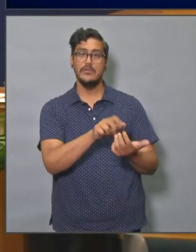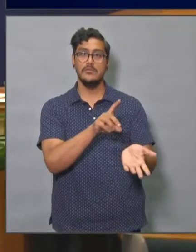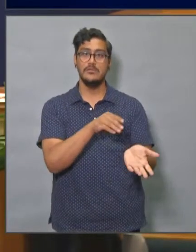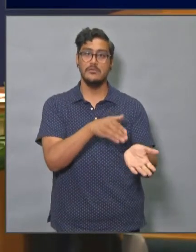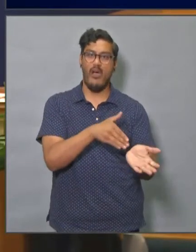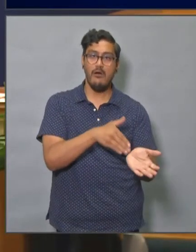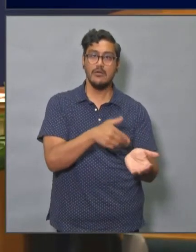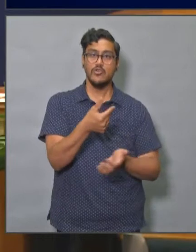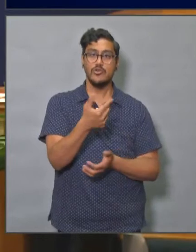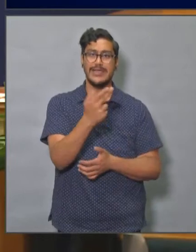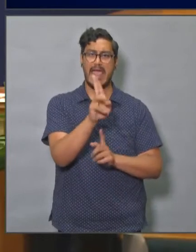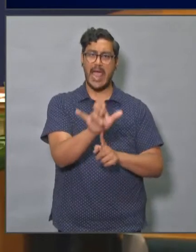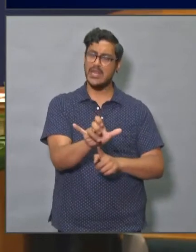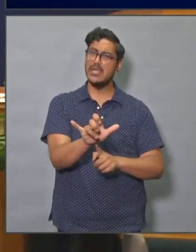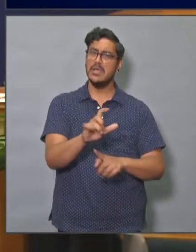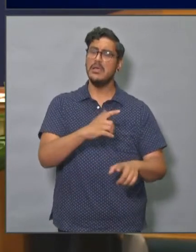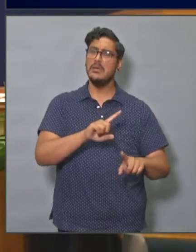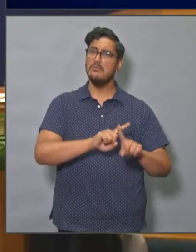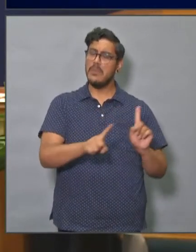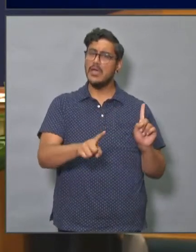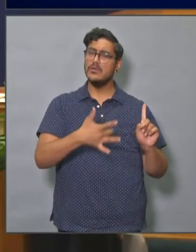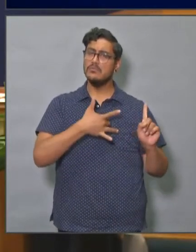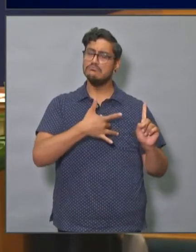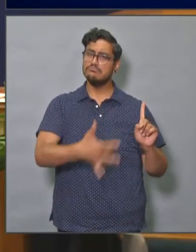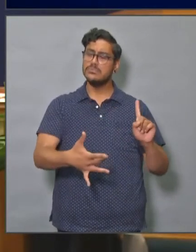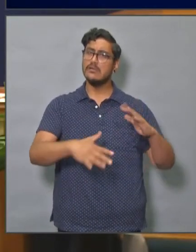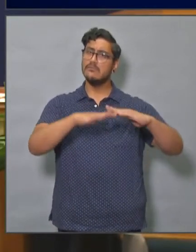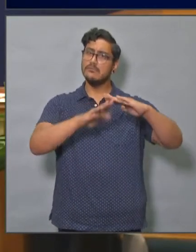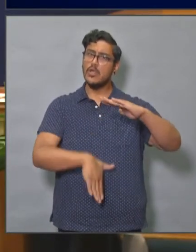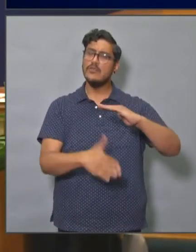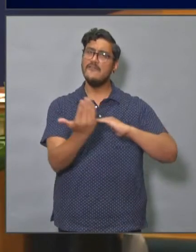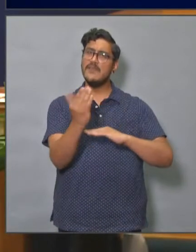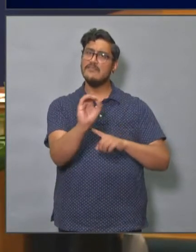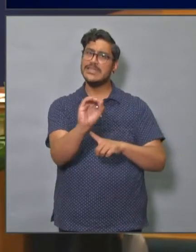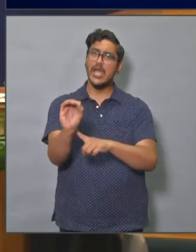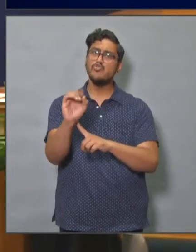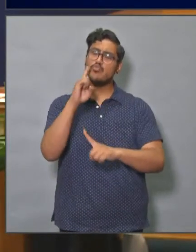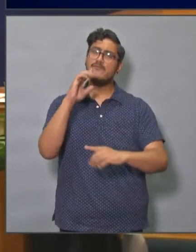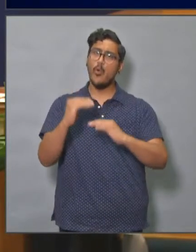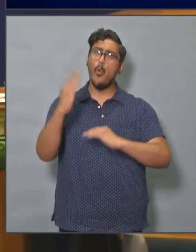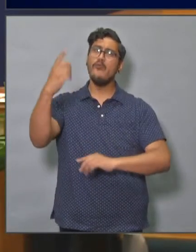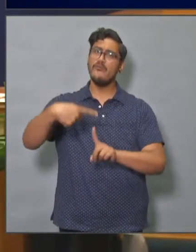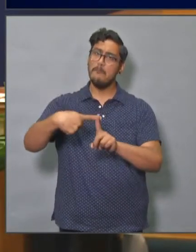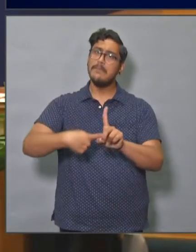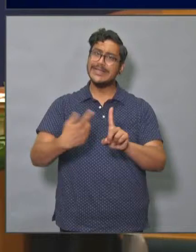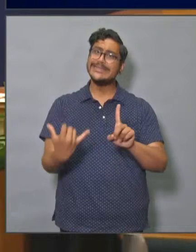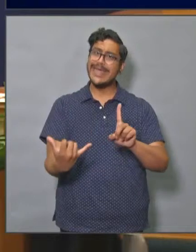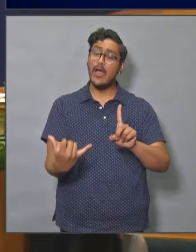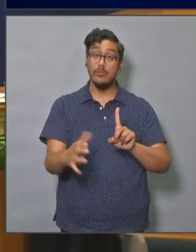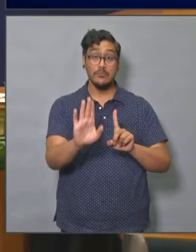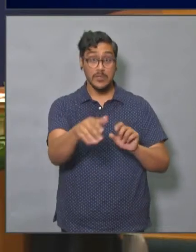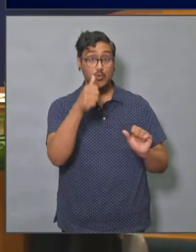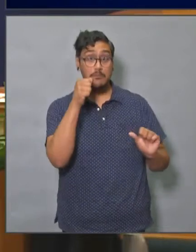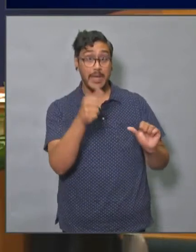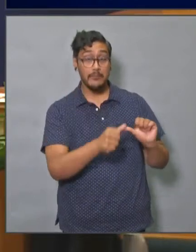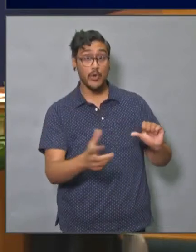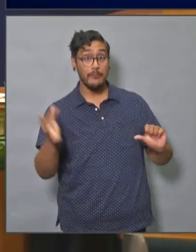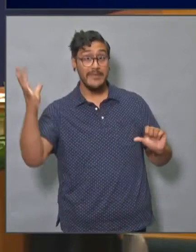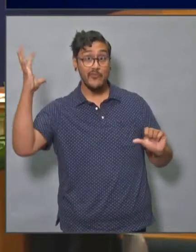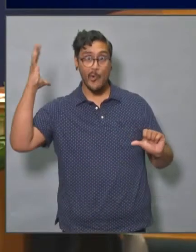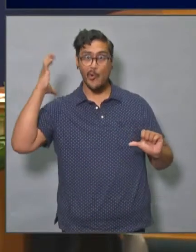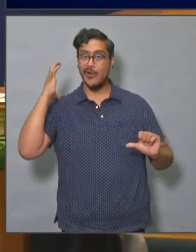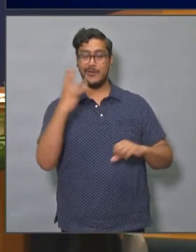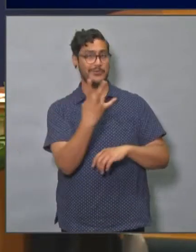stayed below 1,500 people being in the hospital really for over a month. And as you remember earlier, we averaged somewhere